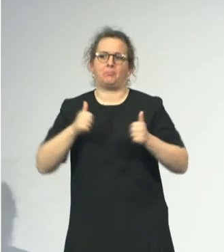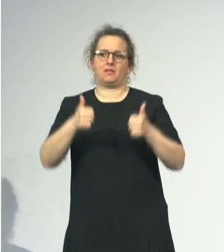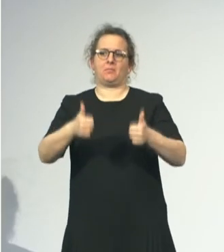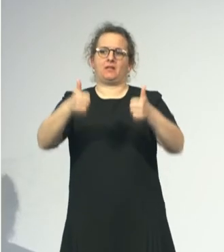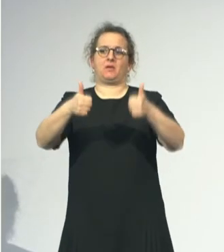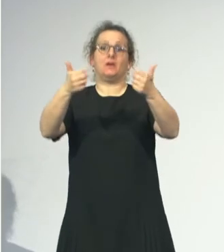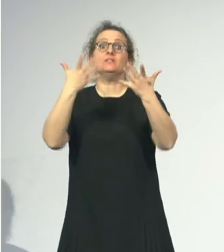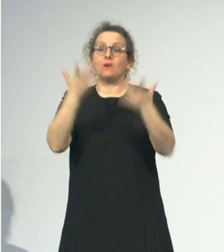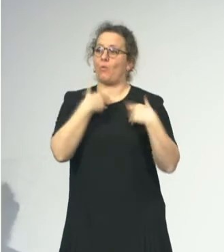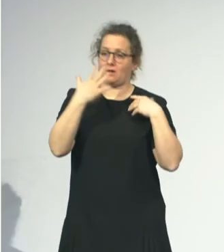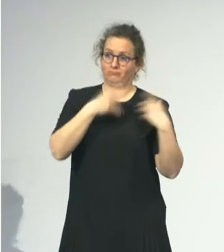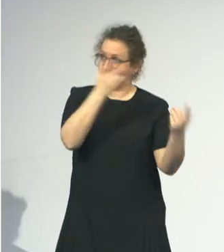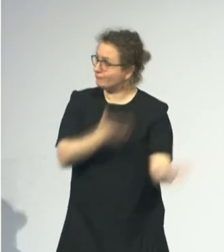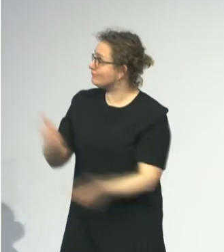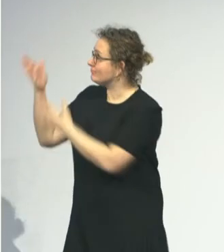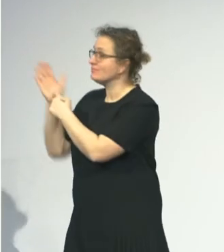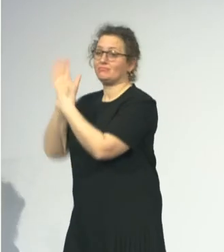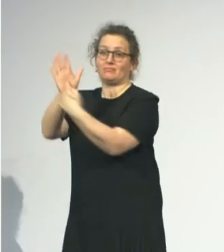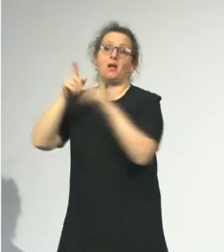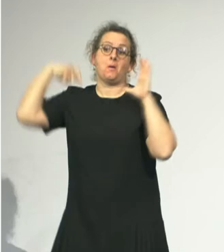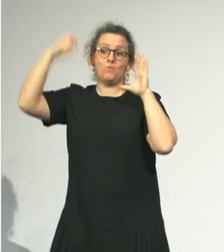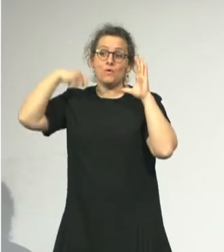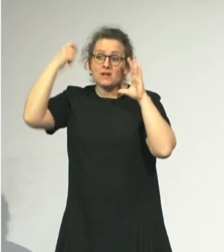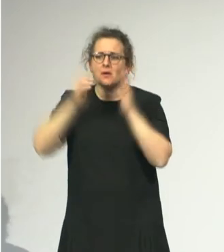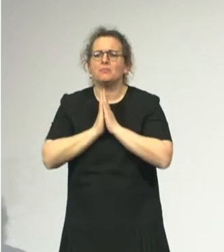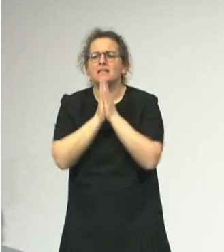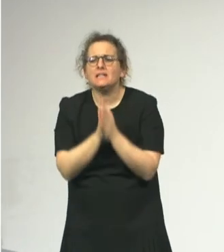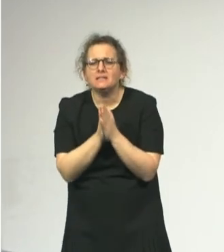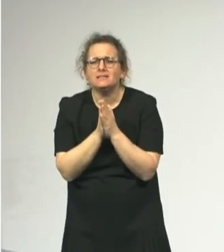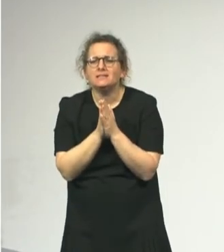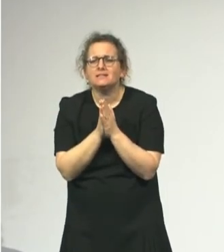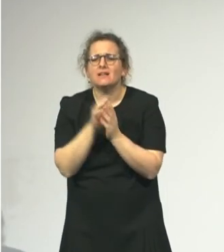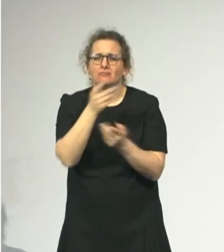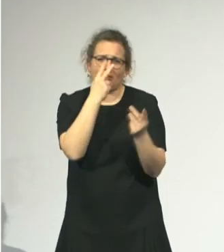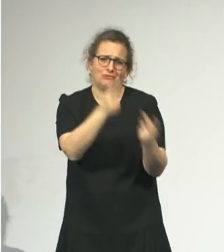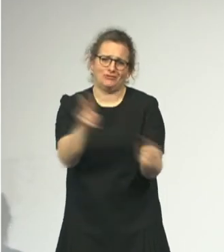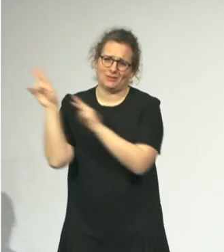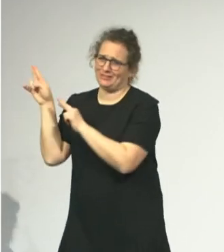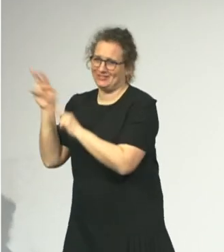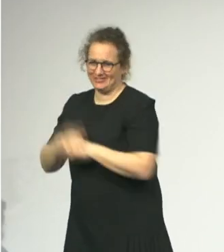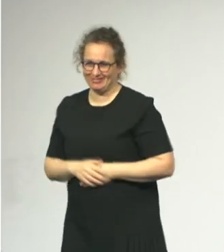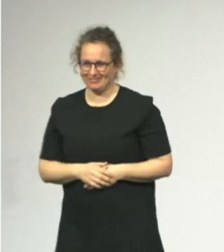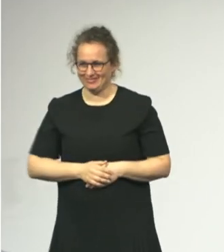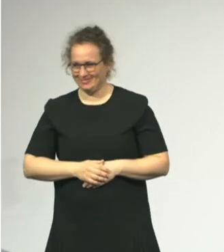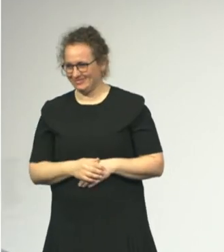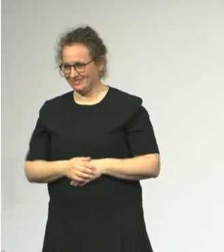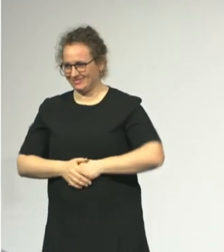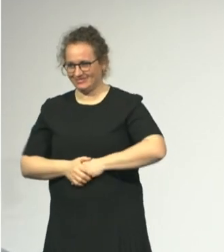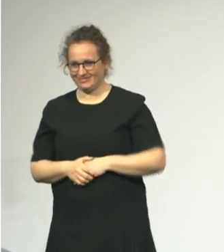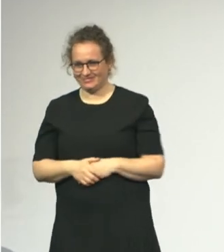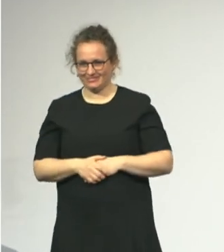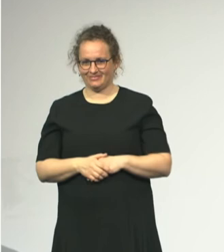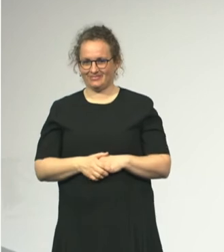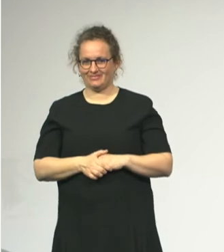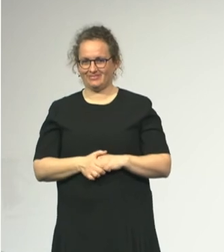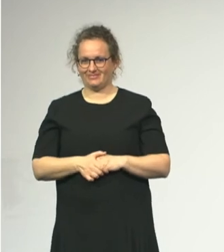is this video. Great. Okay. Could we please have Lourdes Márquez video? There's a storm coming. But it's only one